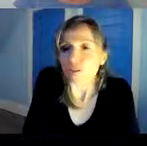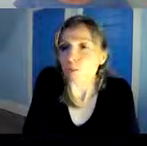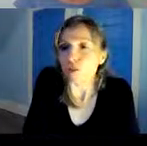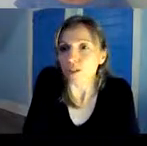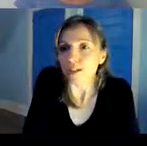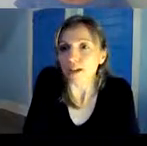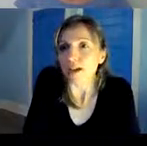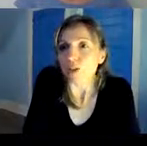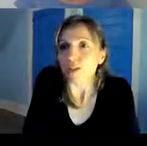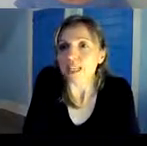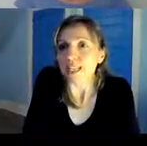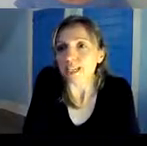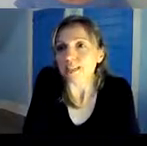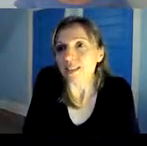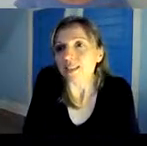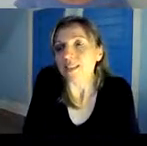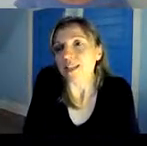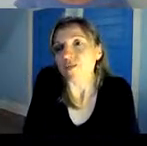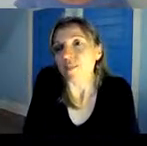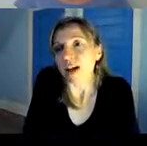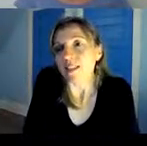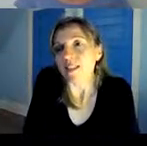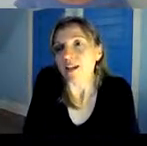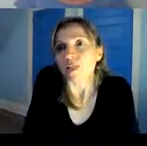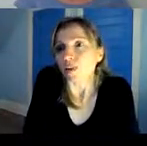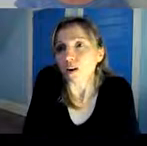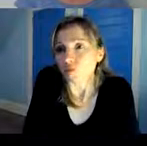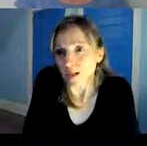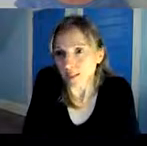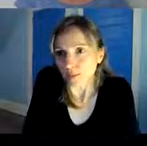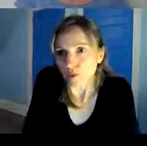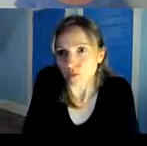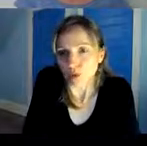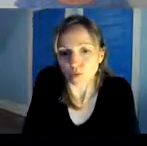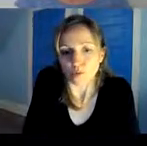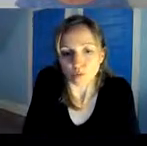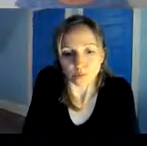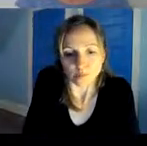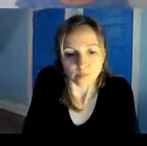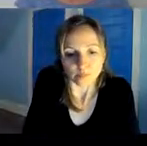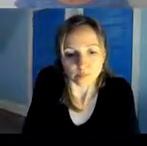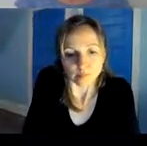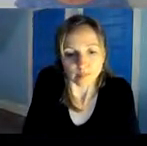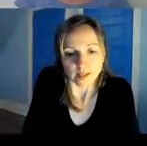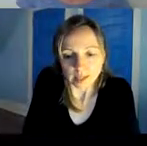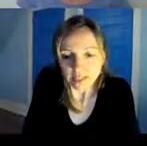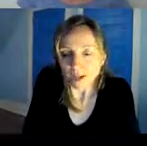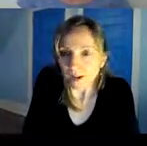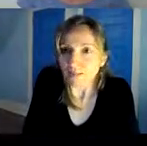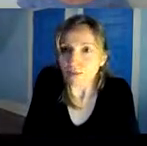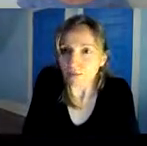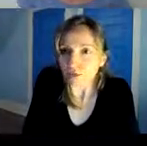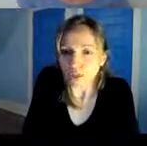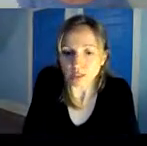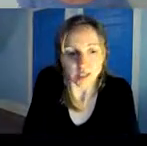plants and small trees and create thick DSV mats that are hard for anything else to grow through. It adds